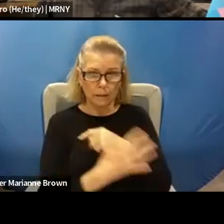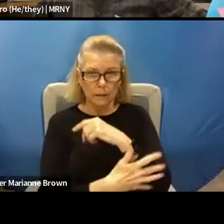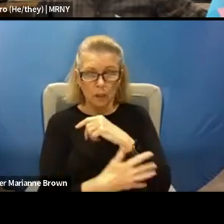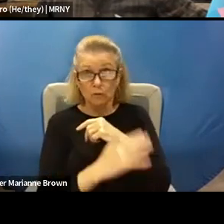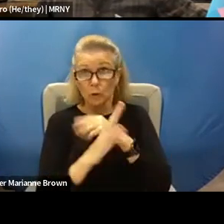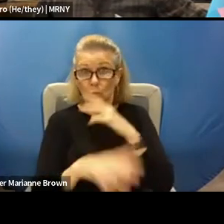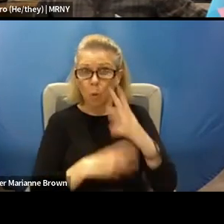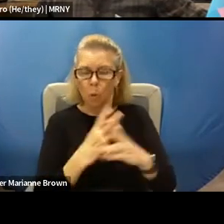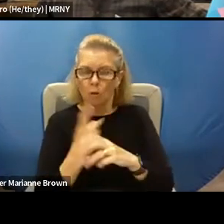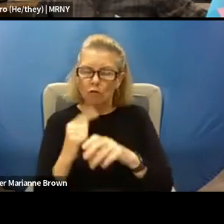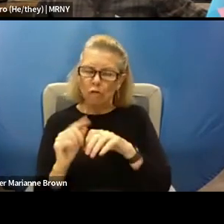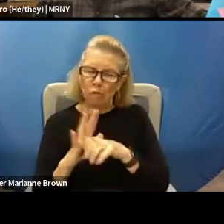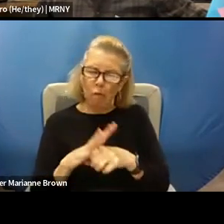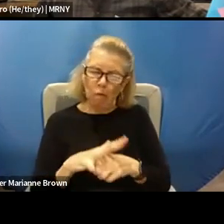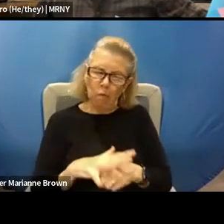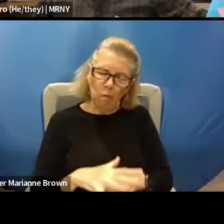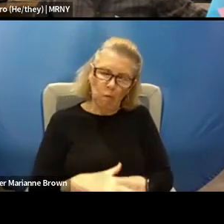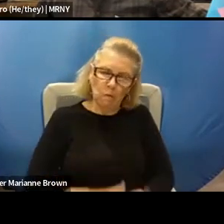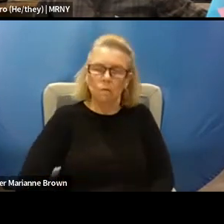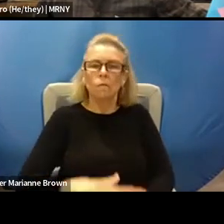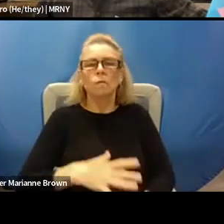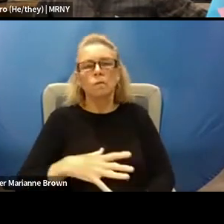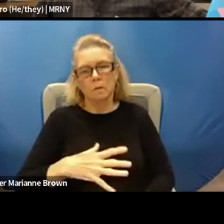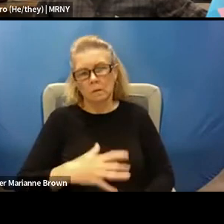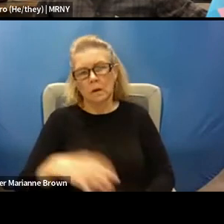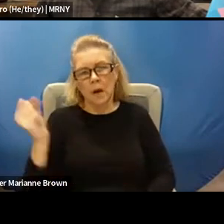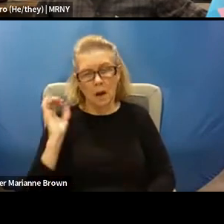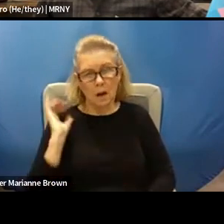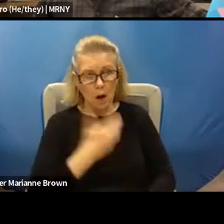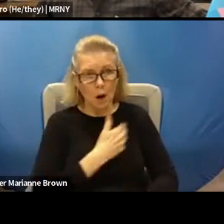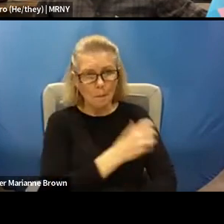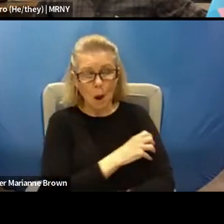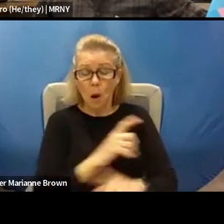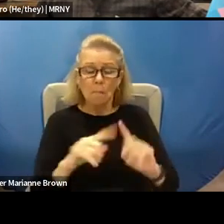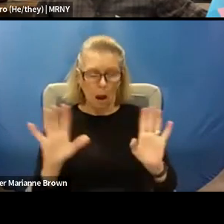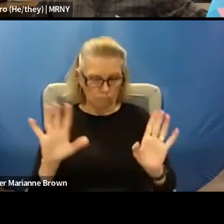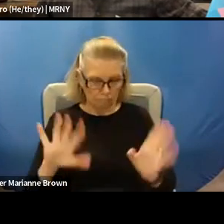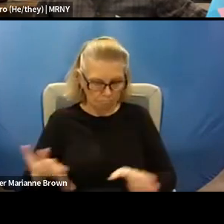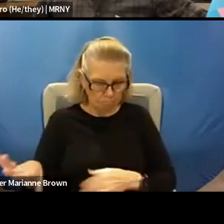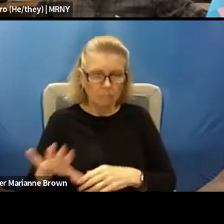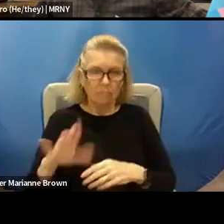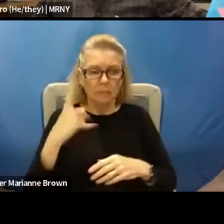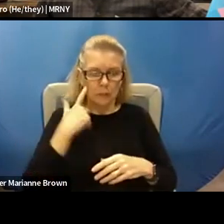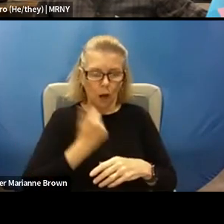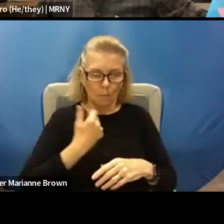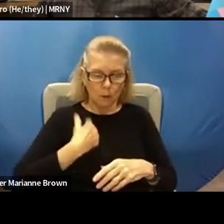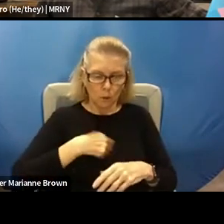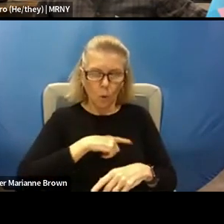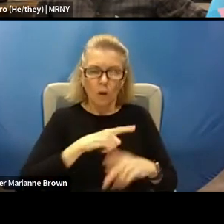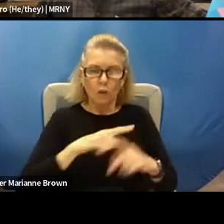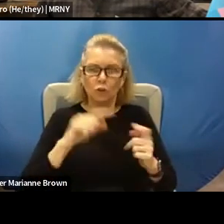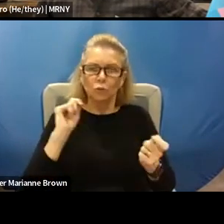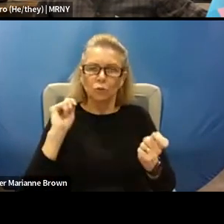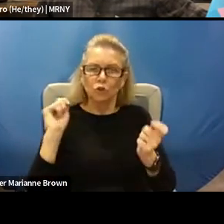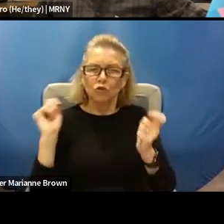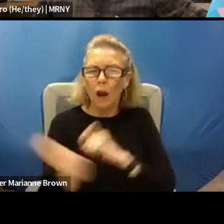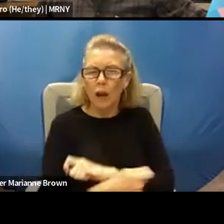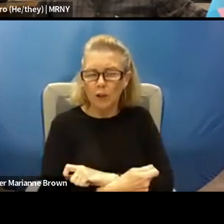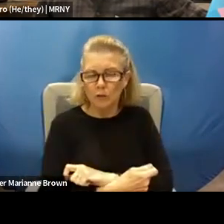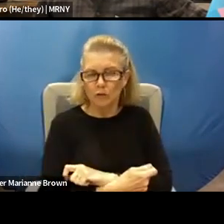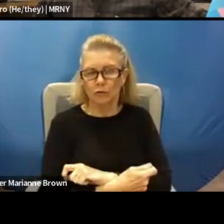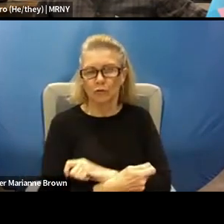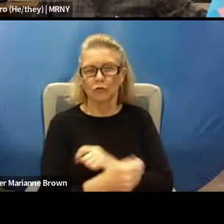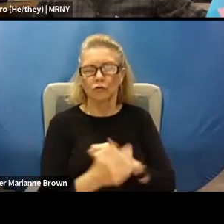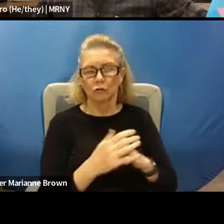around the world who are trying to deny us of that power. That is also up to us to change, completely realter